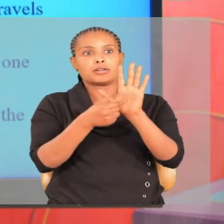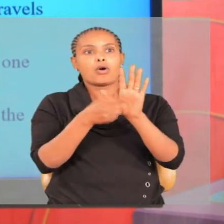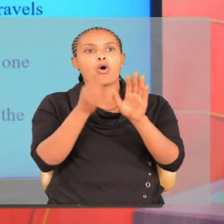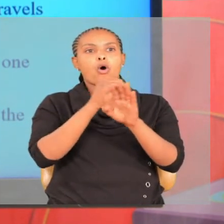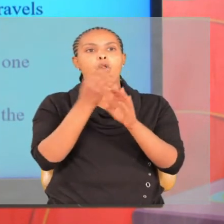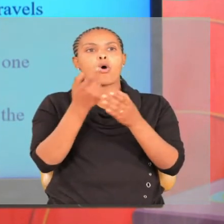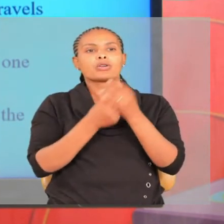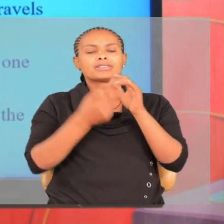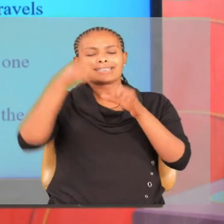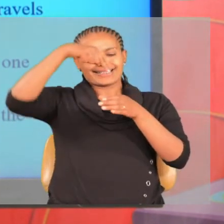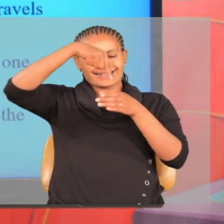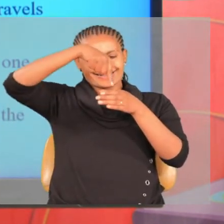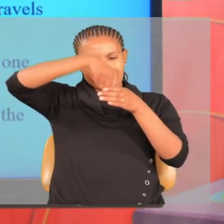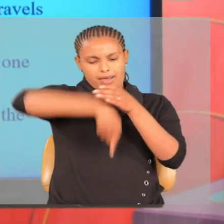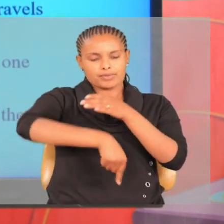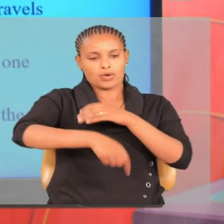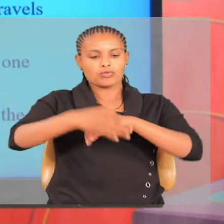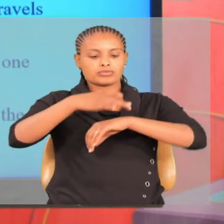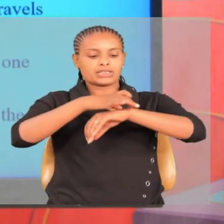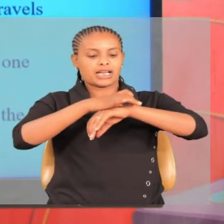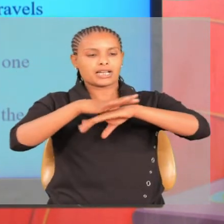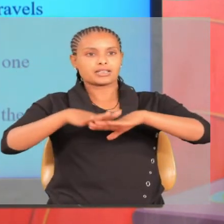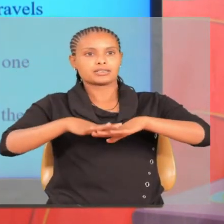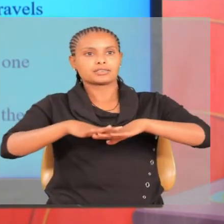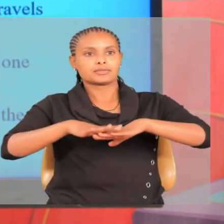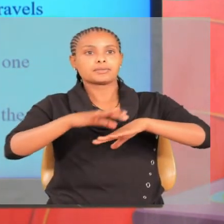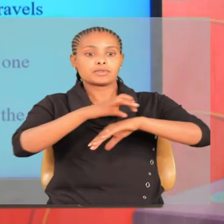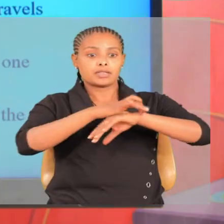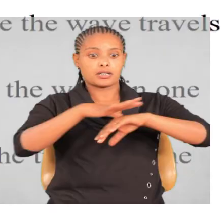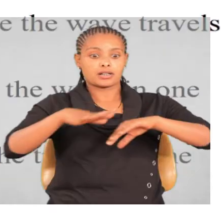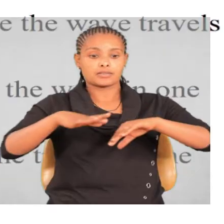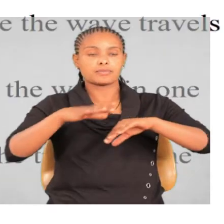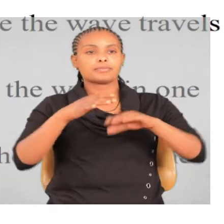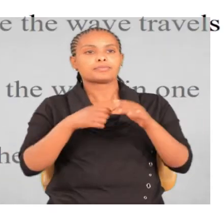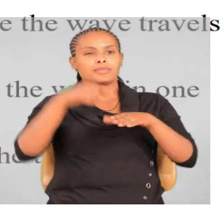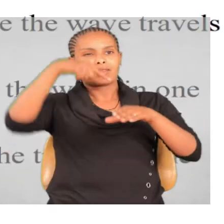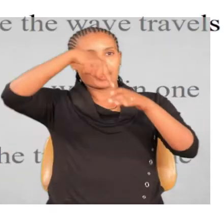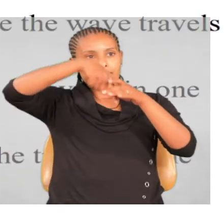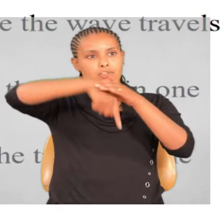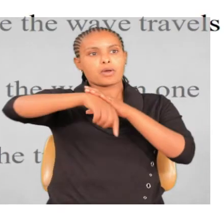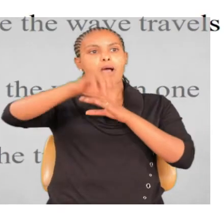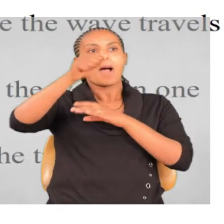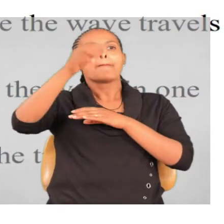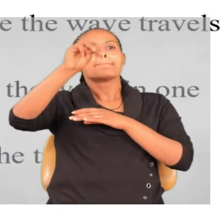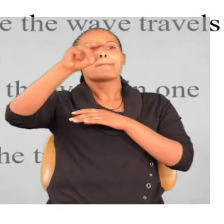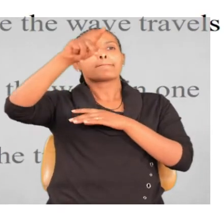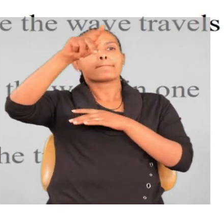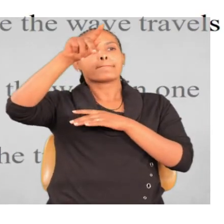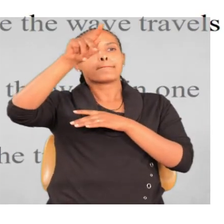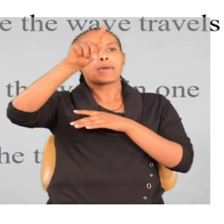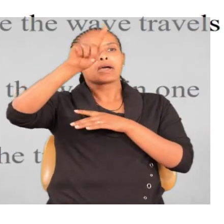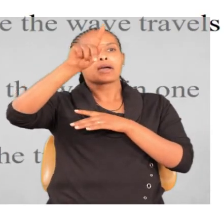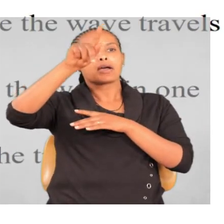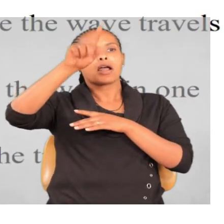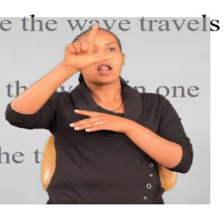or depth of the trough. Amplitude, depth of the trough.